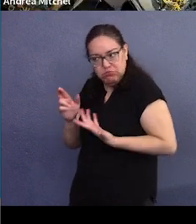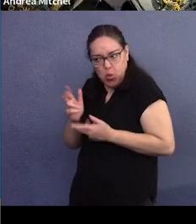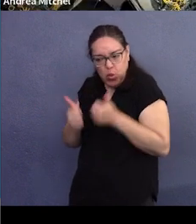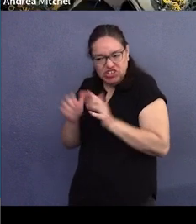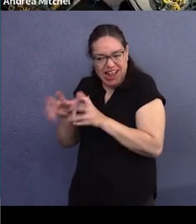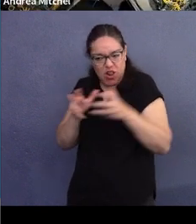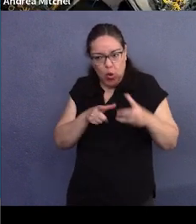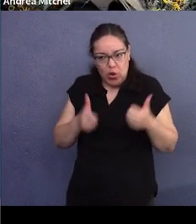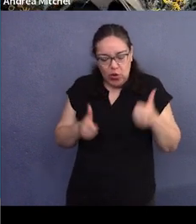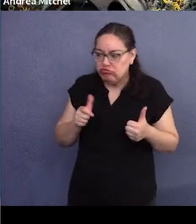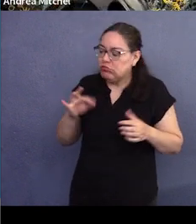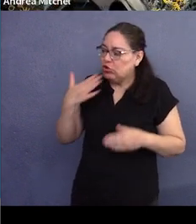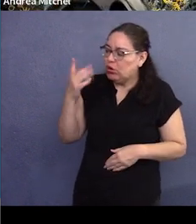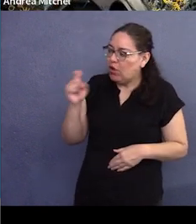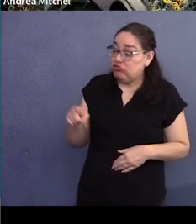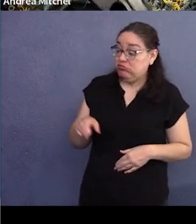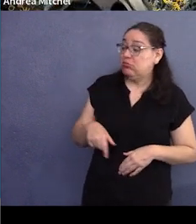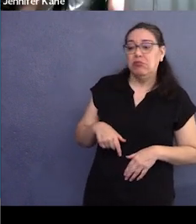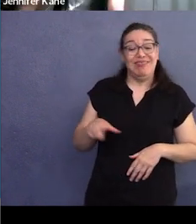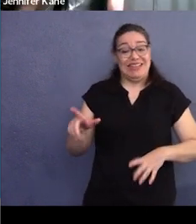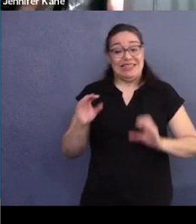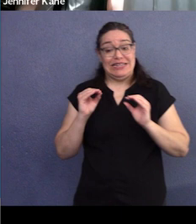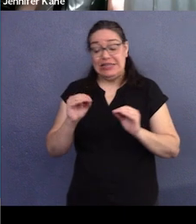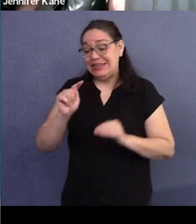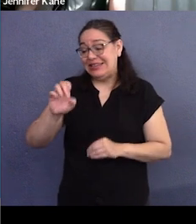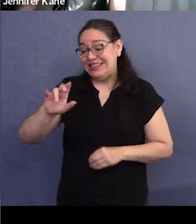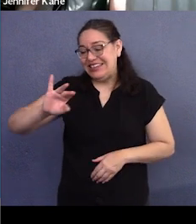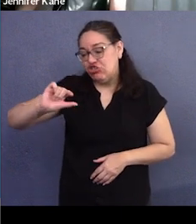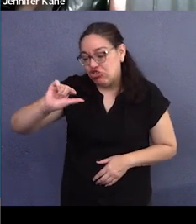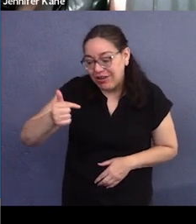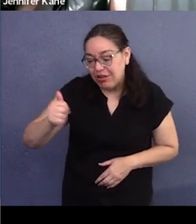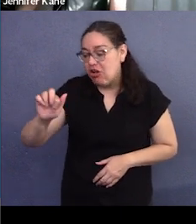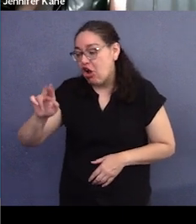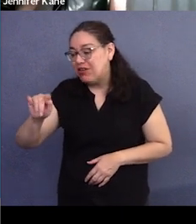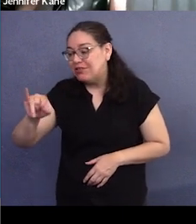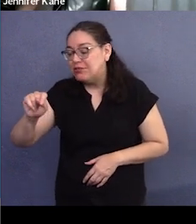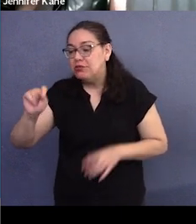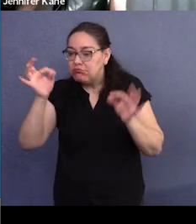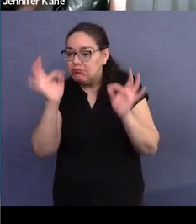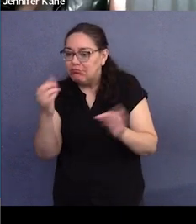It's a good one. A teaching artist is definitely considered an artist and a creative. Yes.